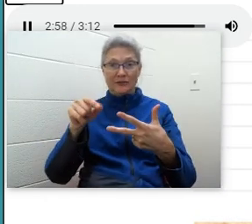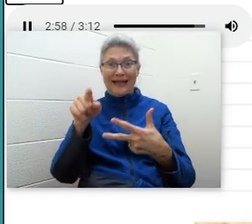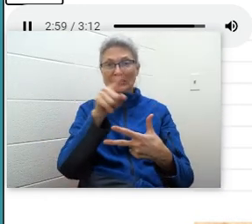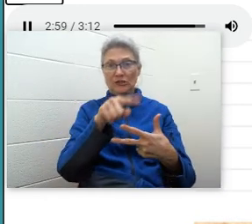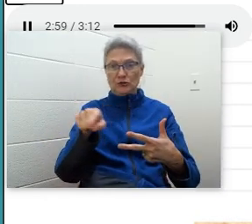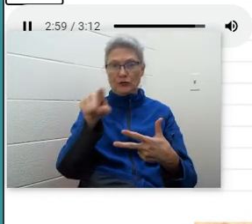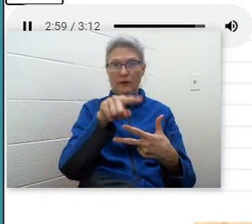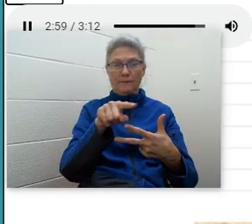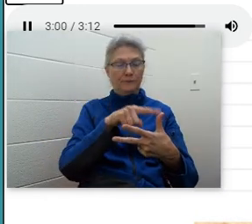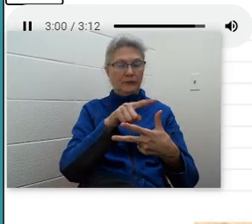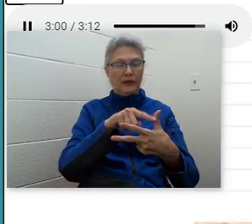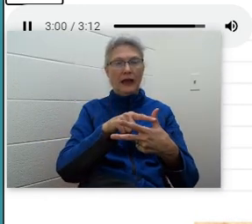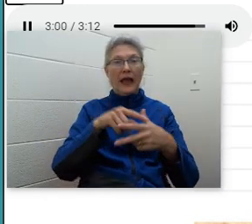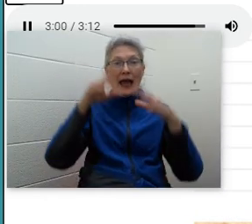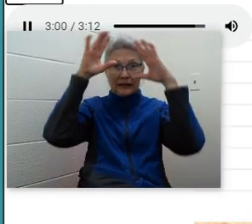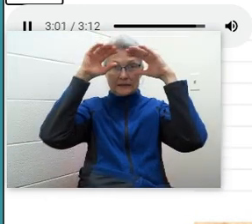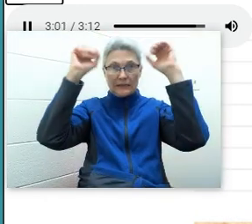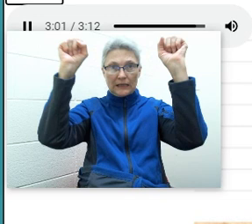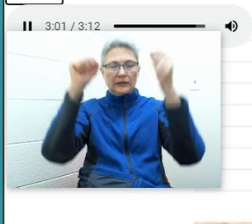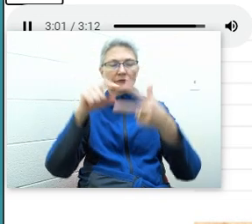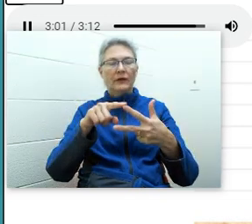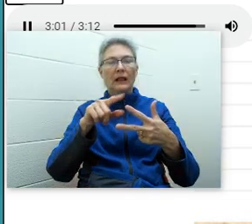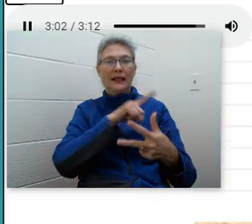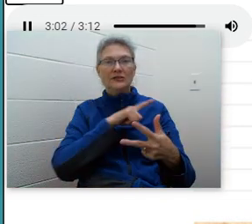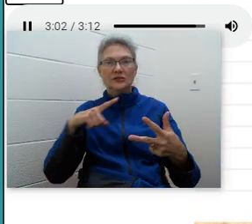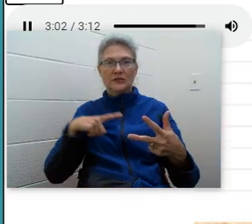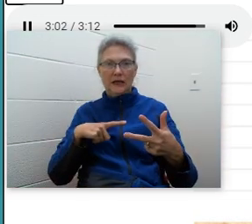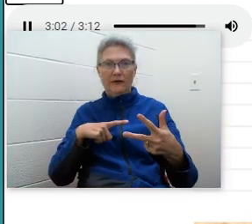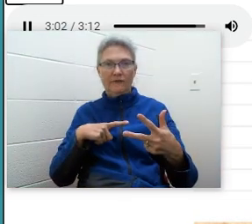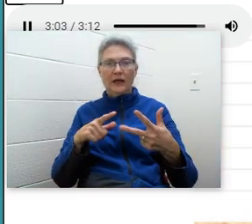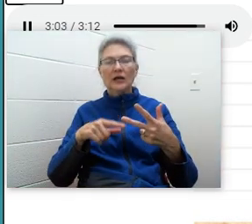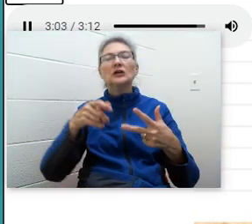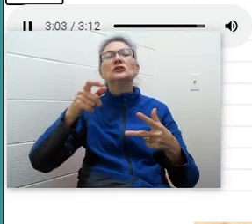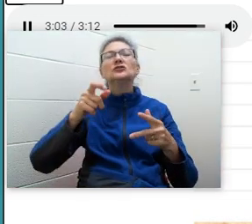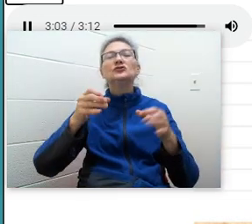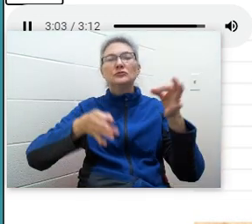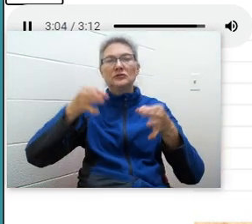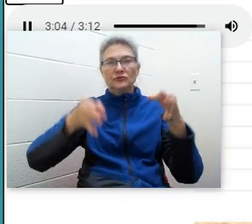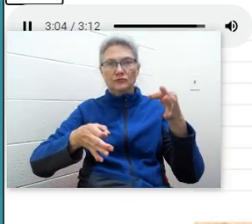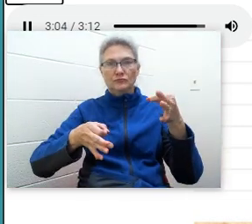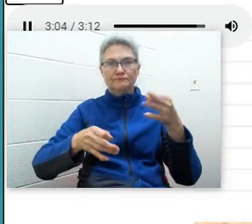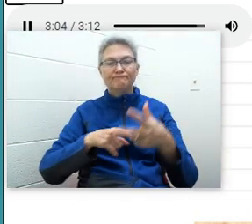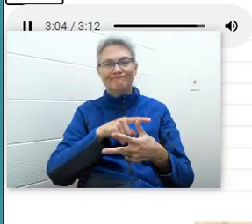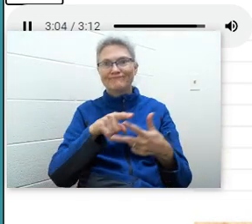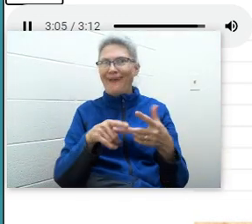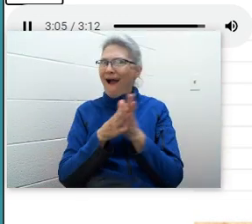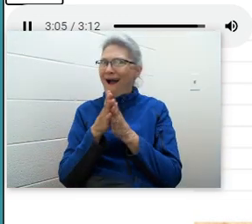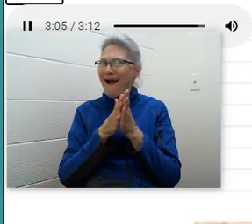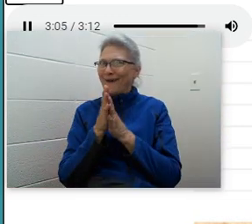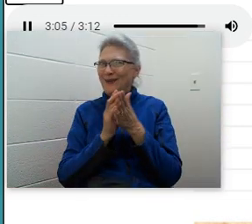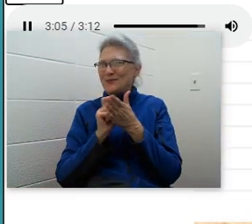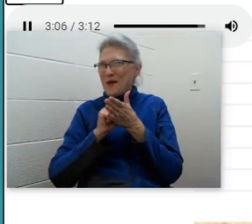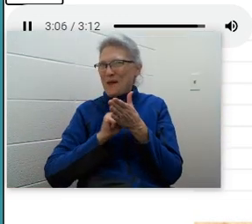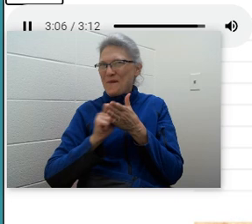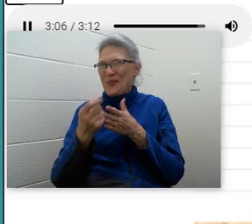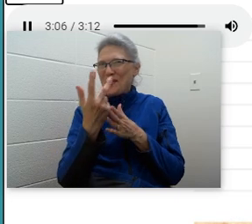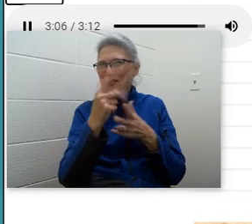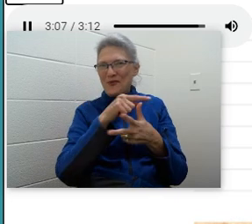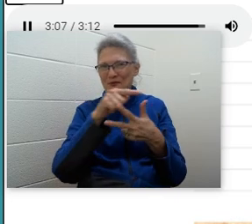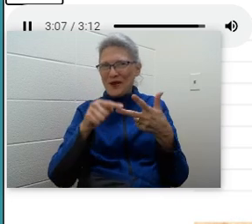bottom there. There's the executive branch, the legislative branch, and the judicial branch. Can't wait to annotate what those